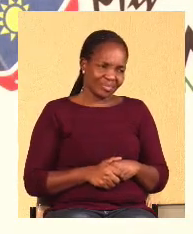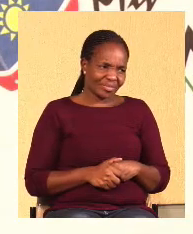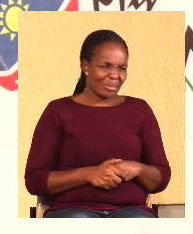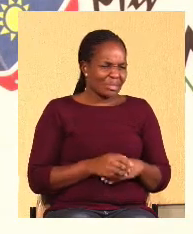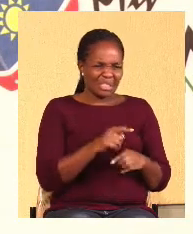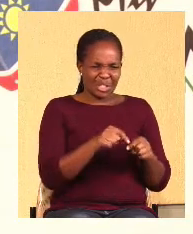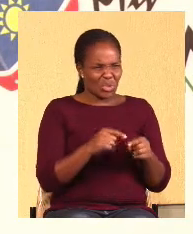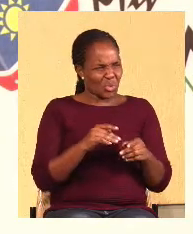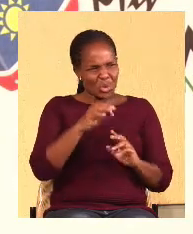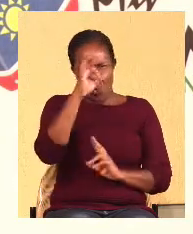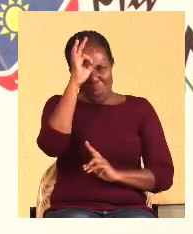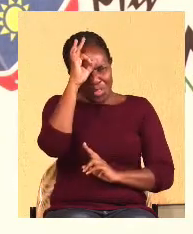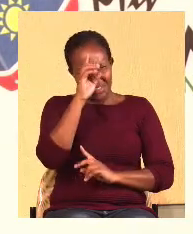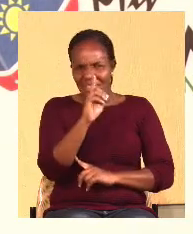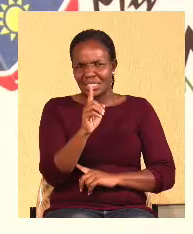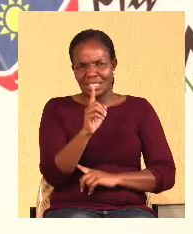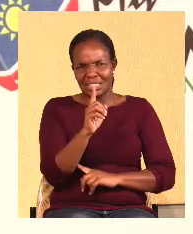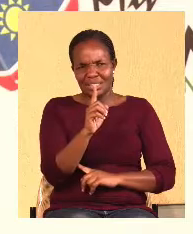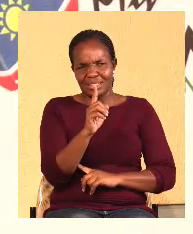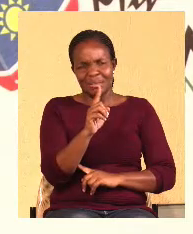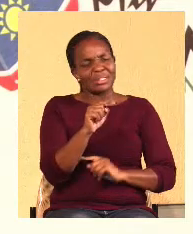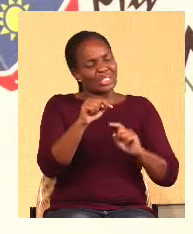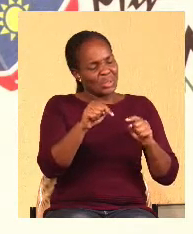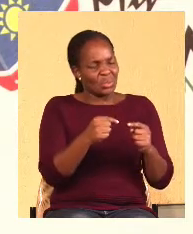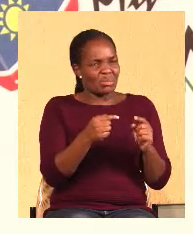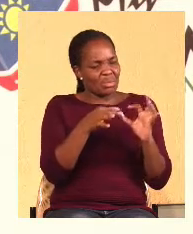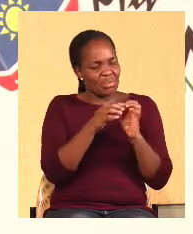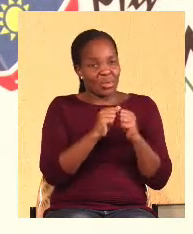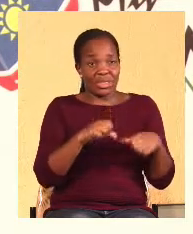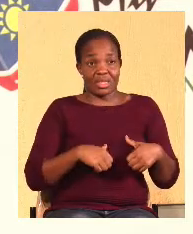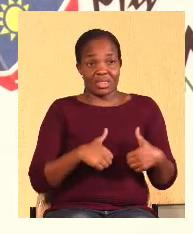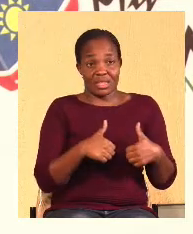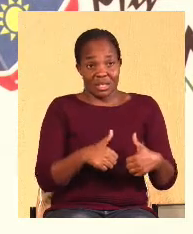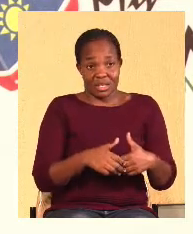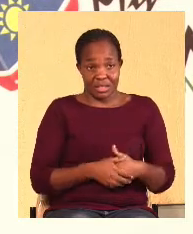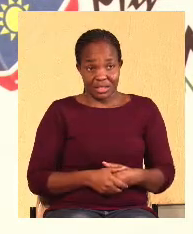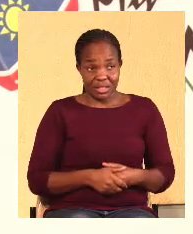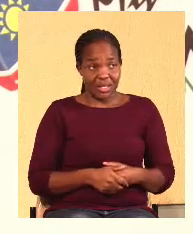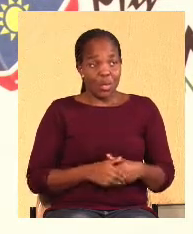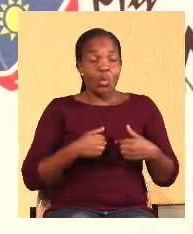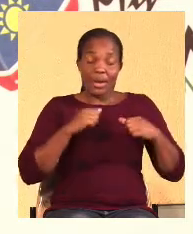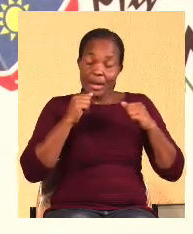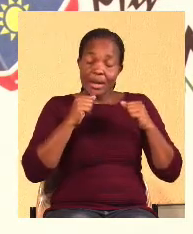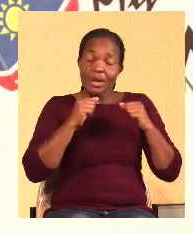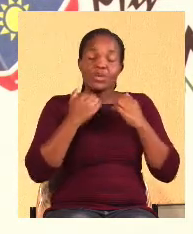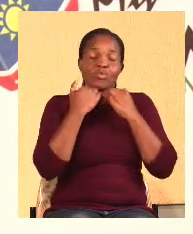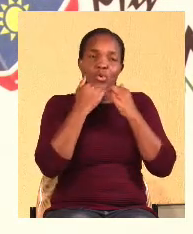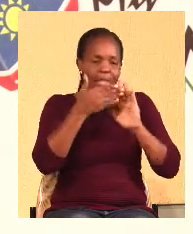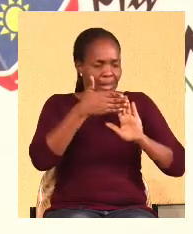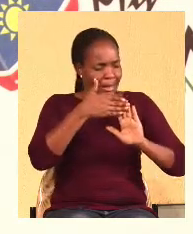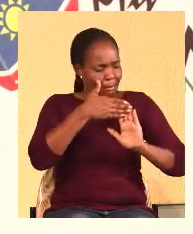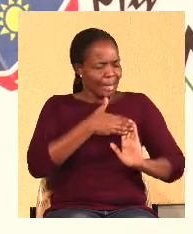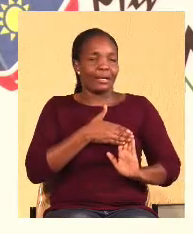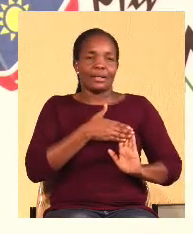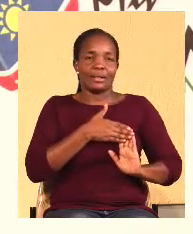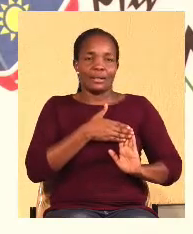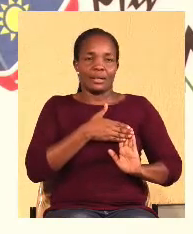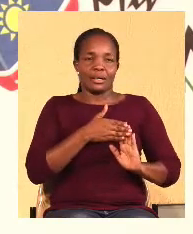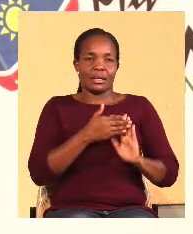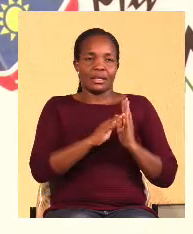but it should be looked at from the health point of view, also from the point of view of saving lives. So therefore, we believe that there